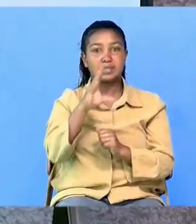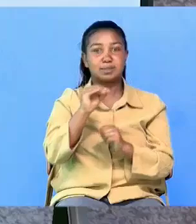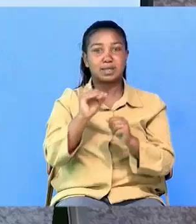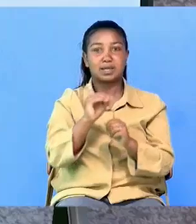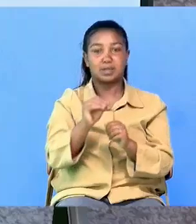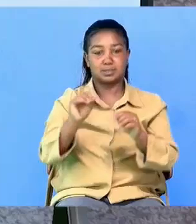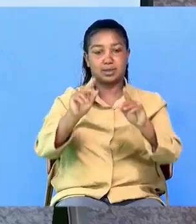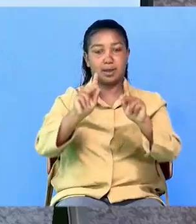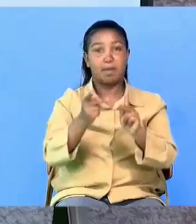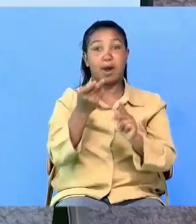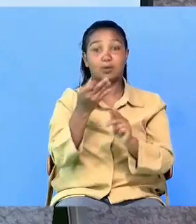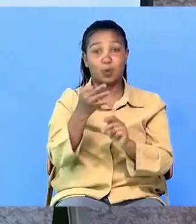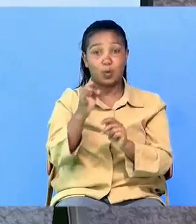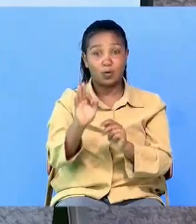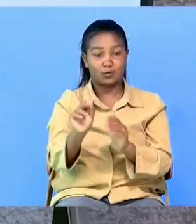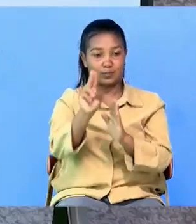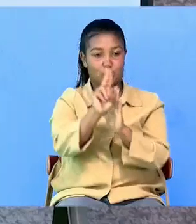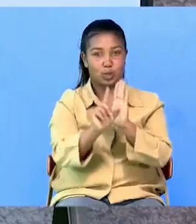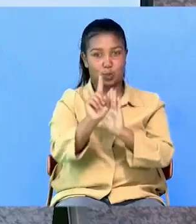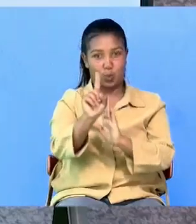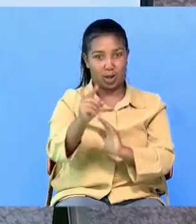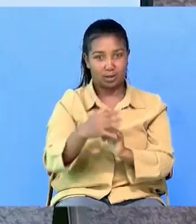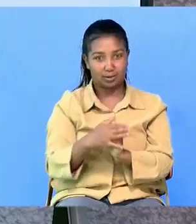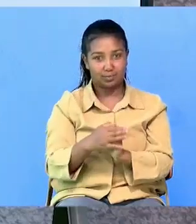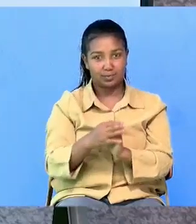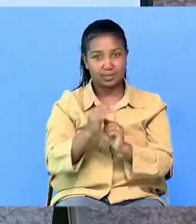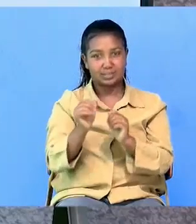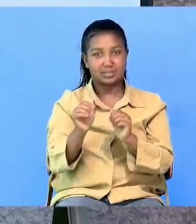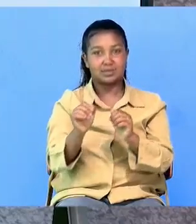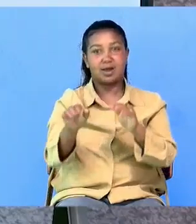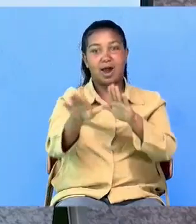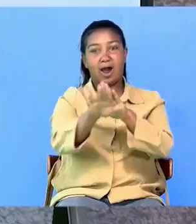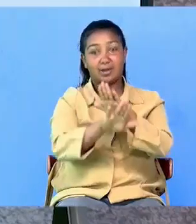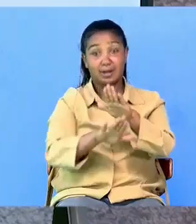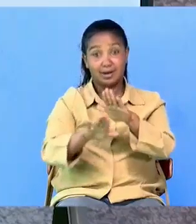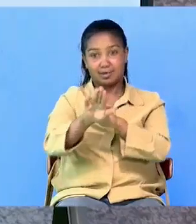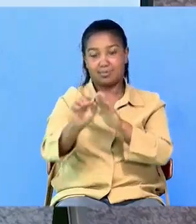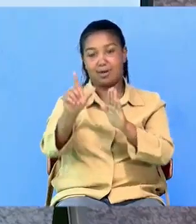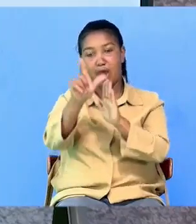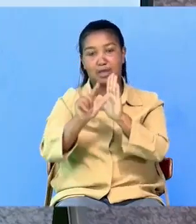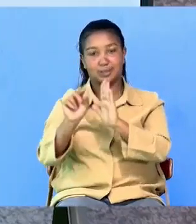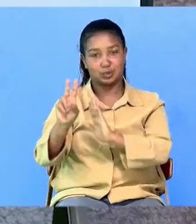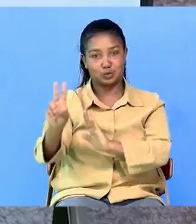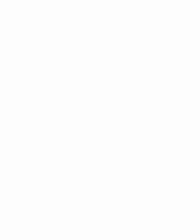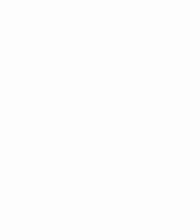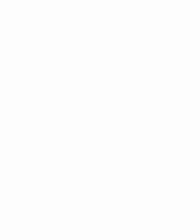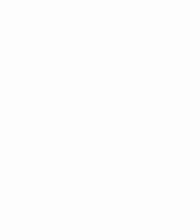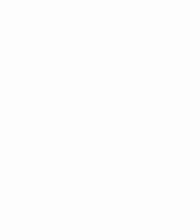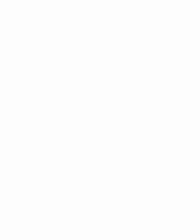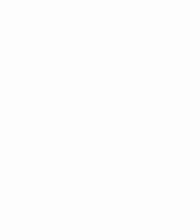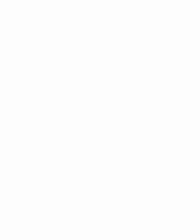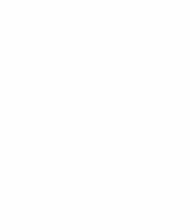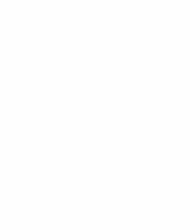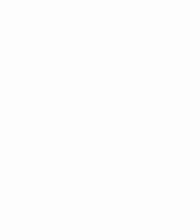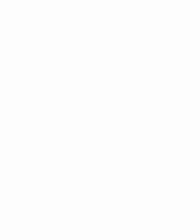Speaking it is a part of that is Unit 1. It is under Lesson 2. Lesson 2,